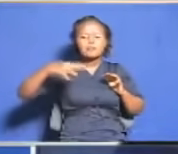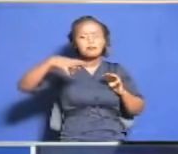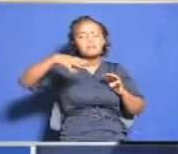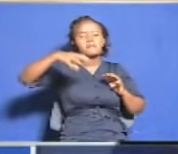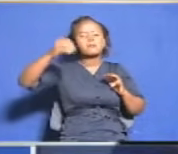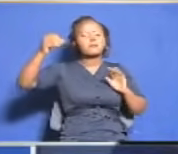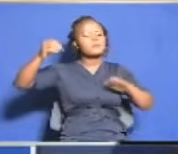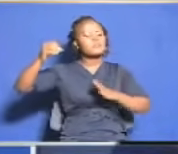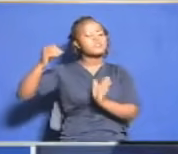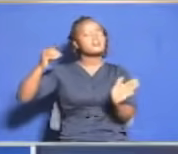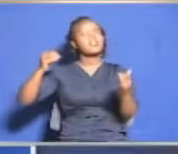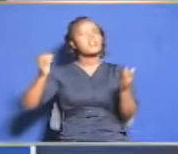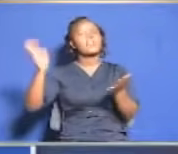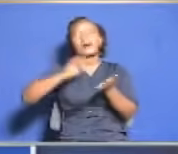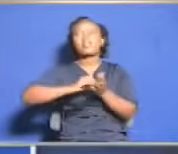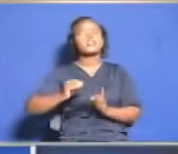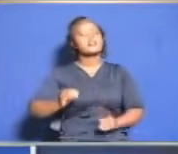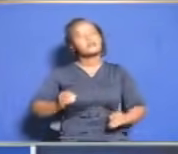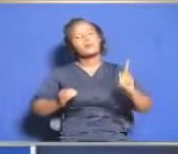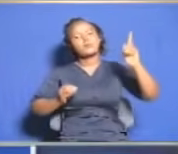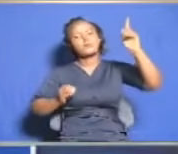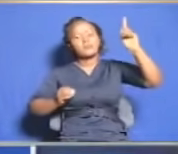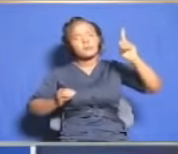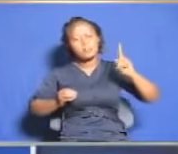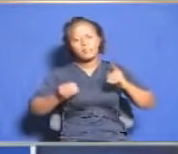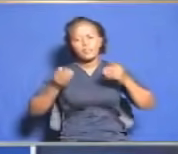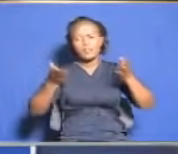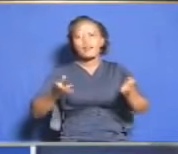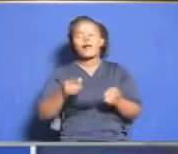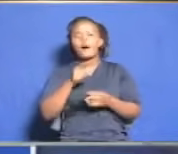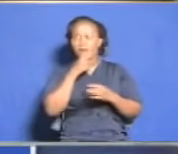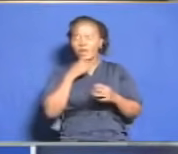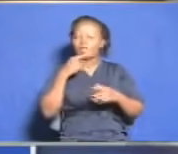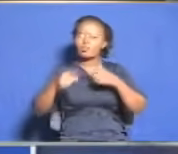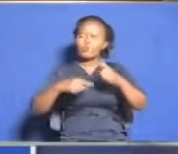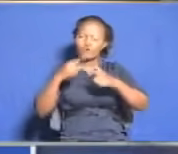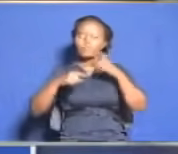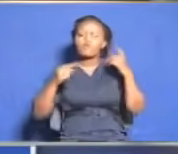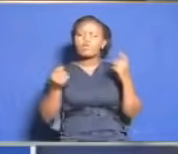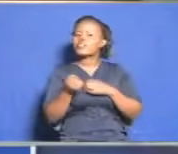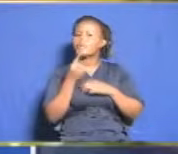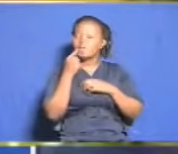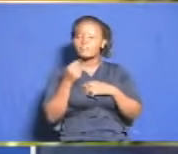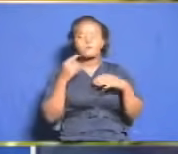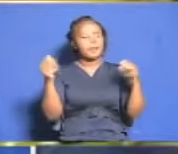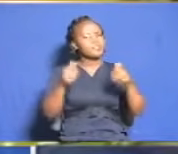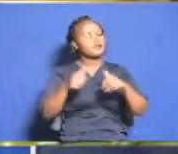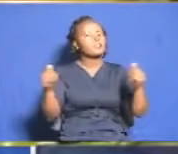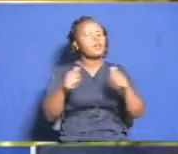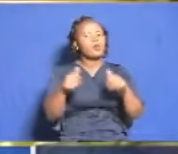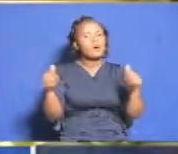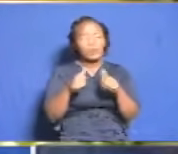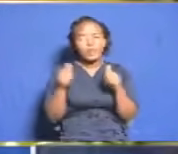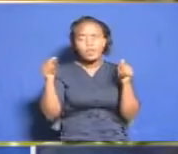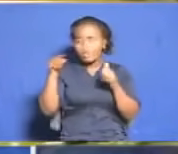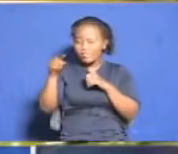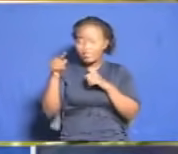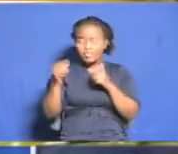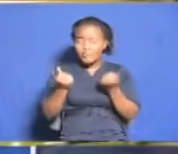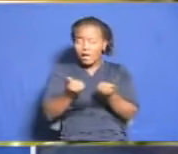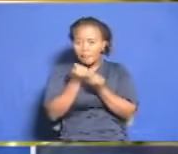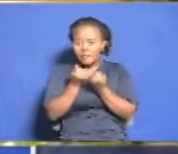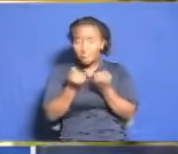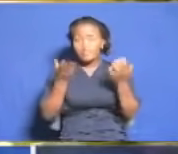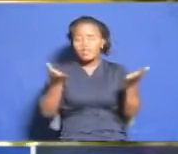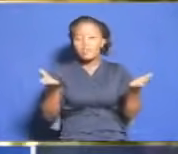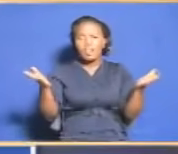tena na wakapanda juu. Musyoka is responding well to treatment at Mwingi Level 4 Hospital. The incident has now been